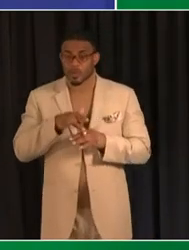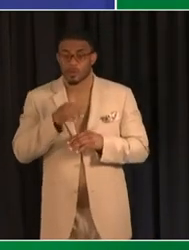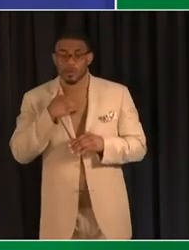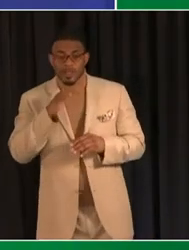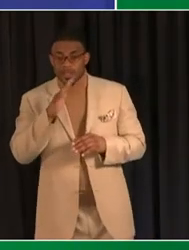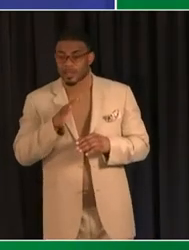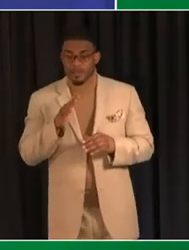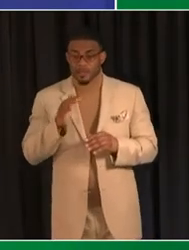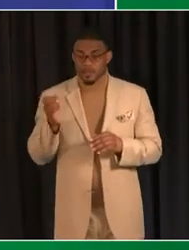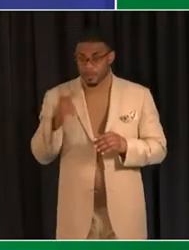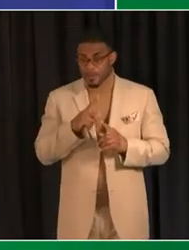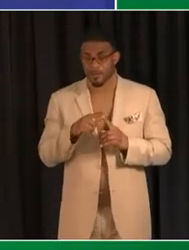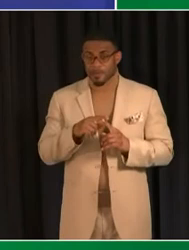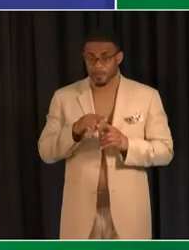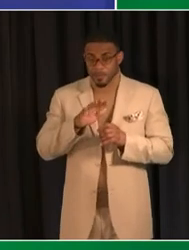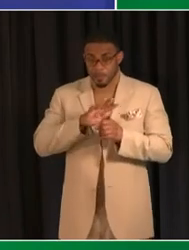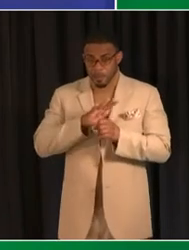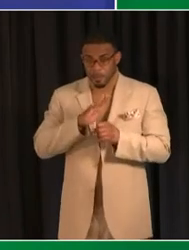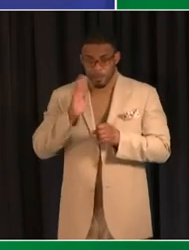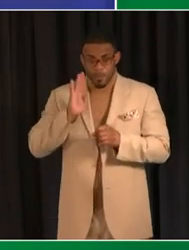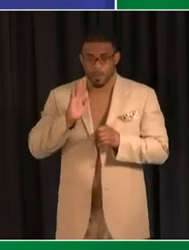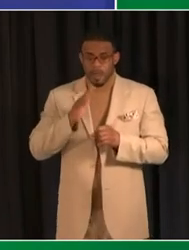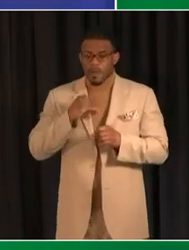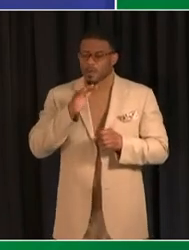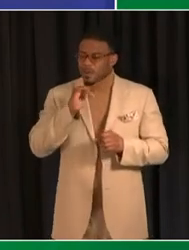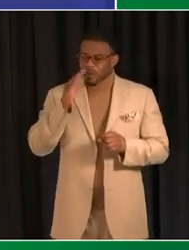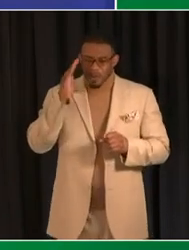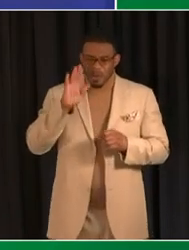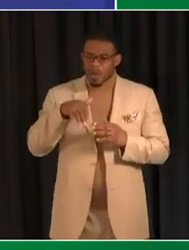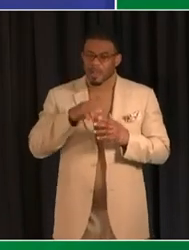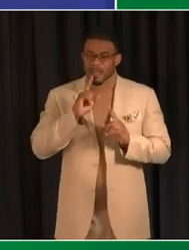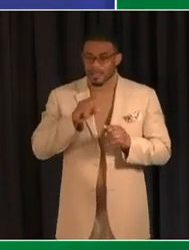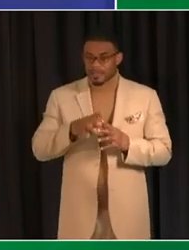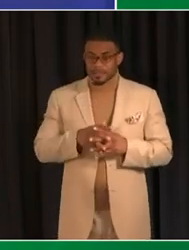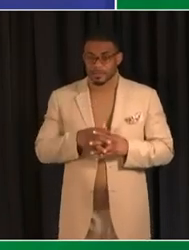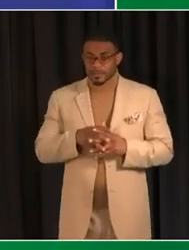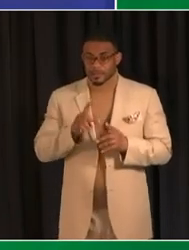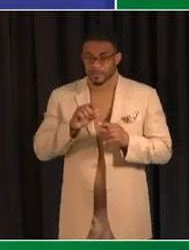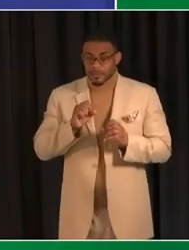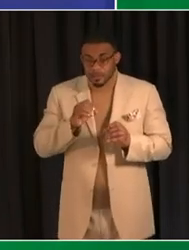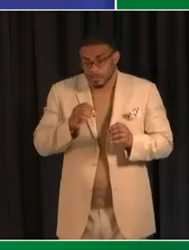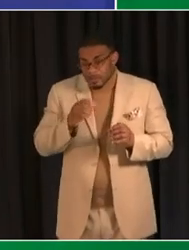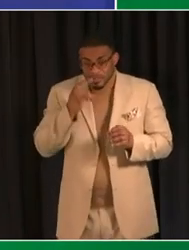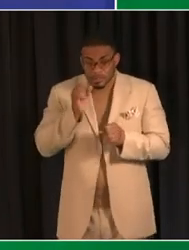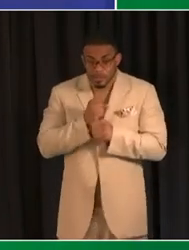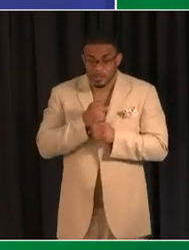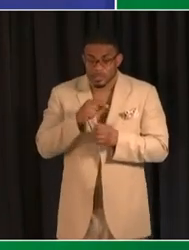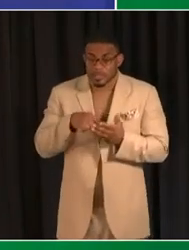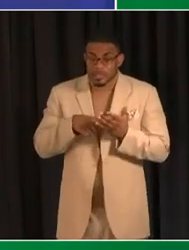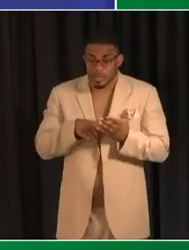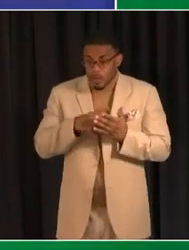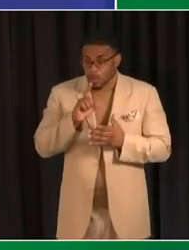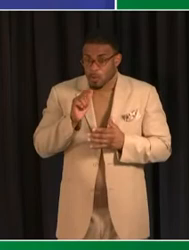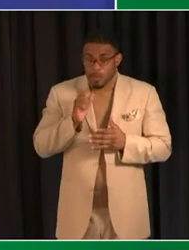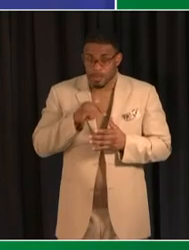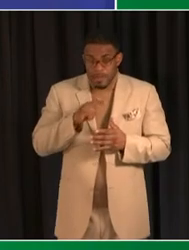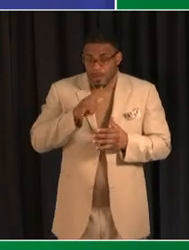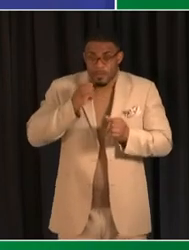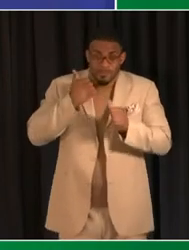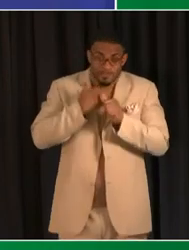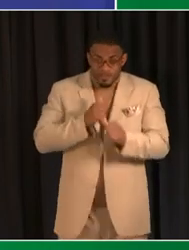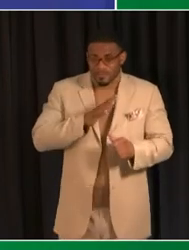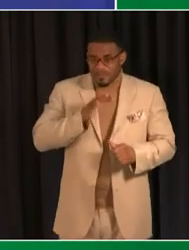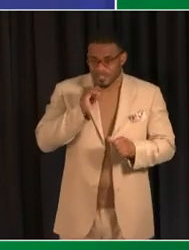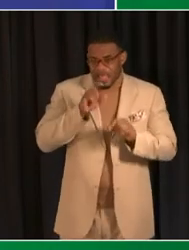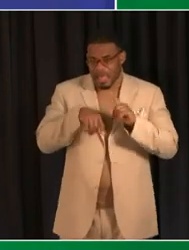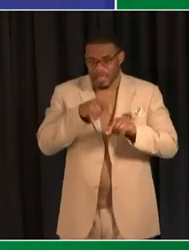I said earlier, we've never gone back from a pandemic before, and we don't know all the answers. So just creating this dialogue